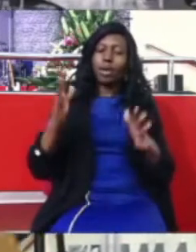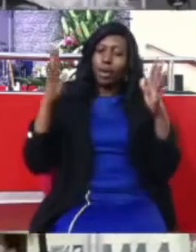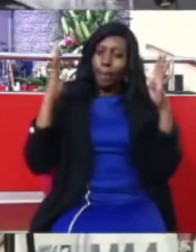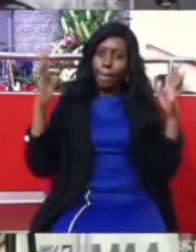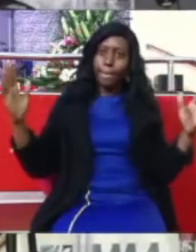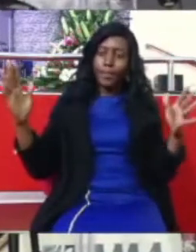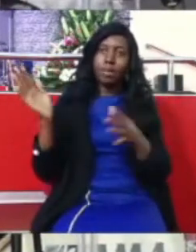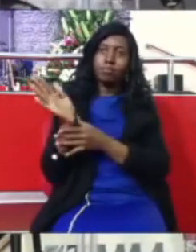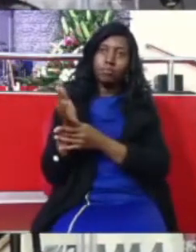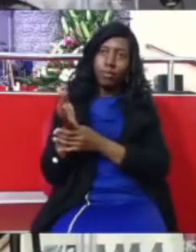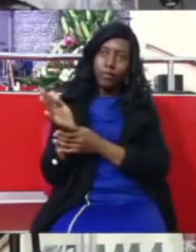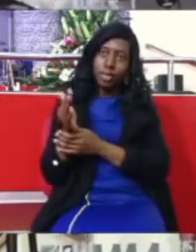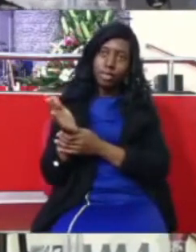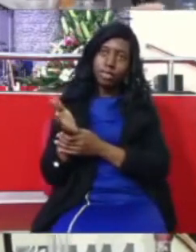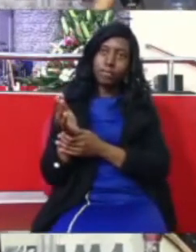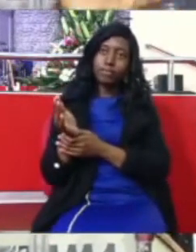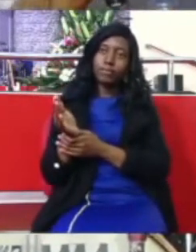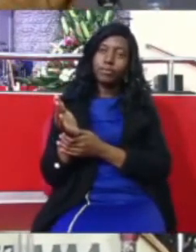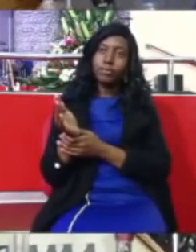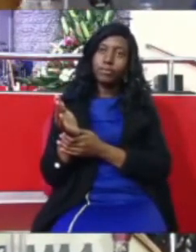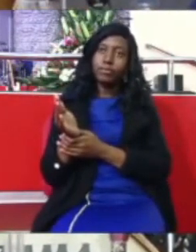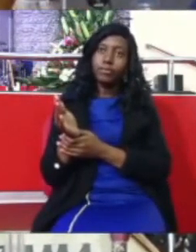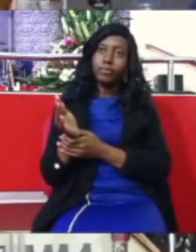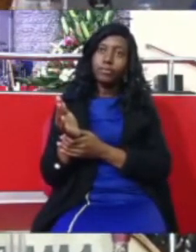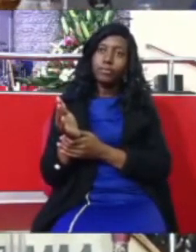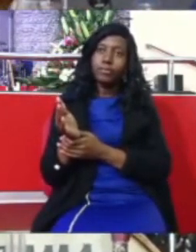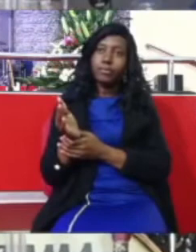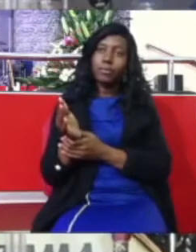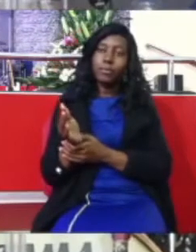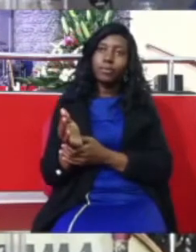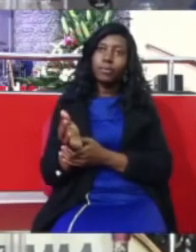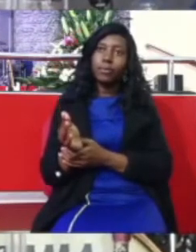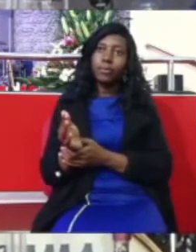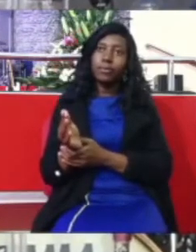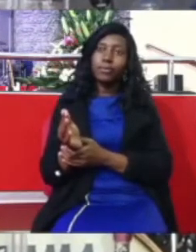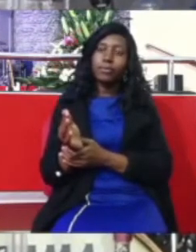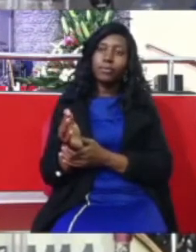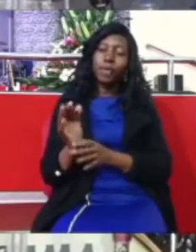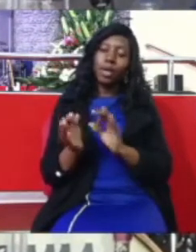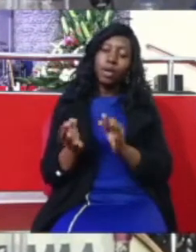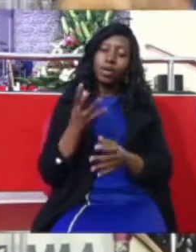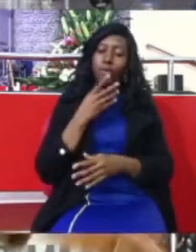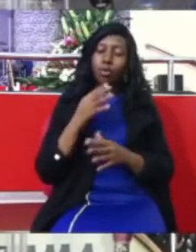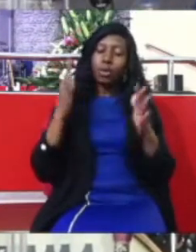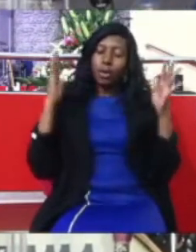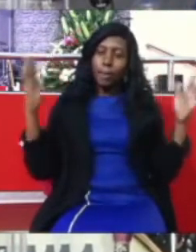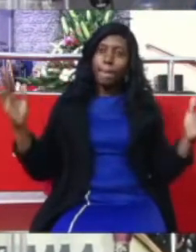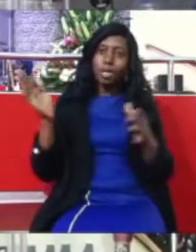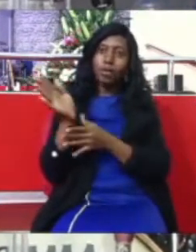a size 8, and when I'm talking about a size 7, size 8, that's a fish that is this size.